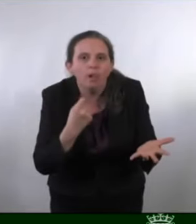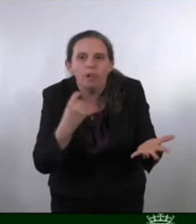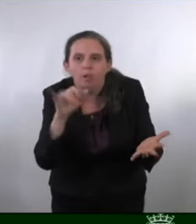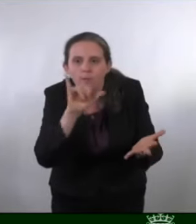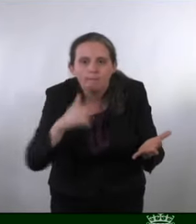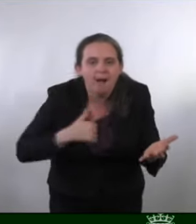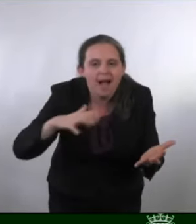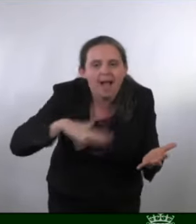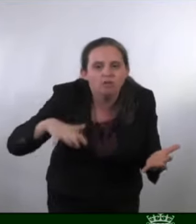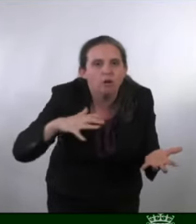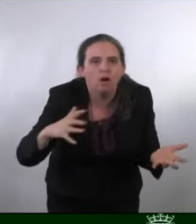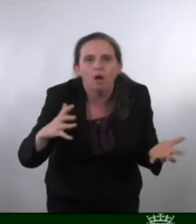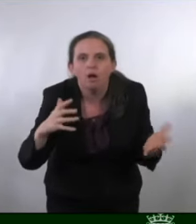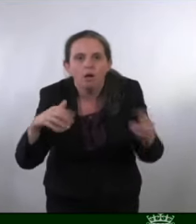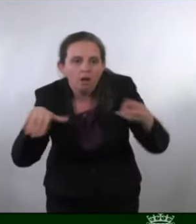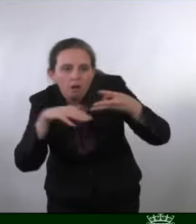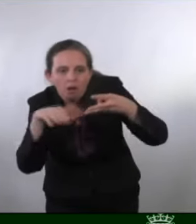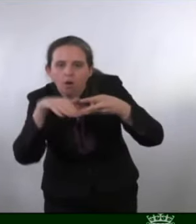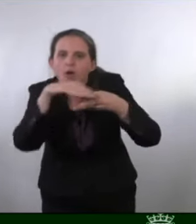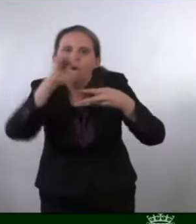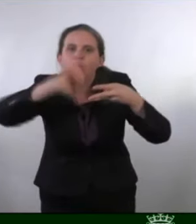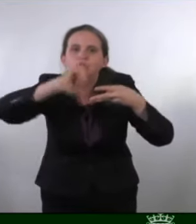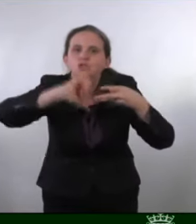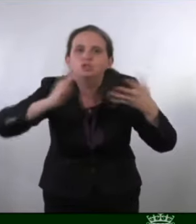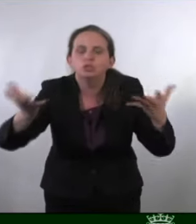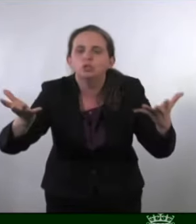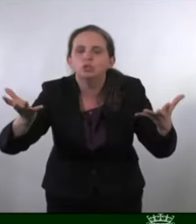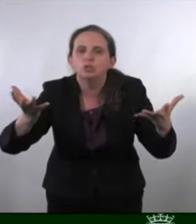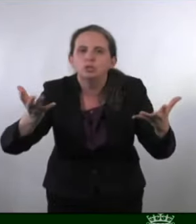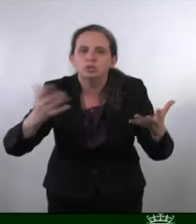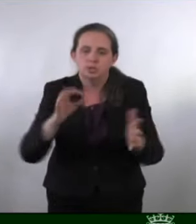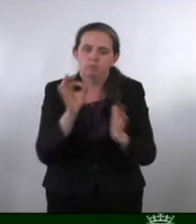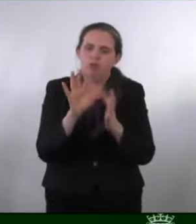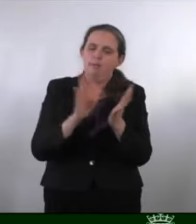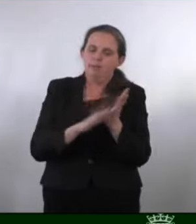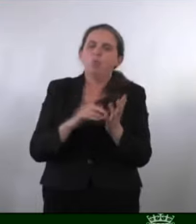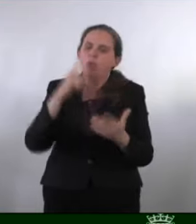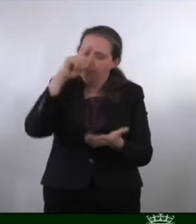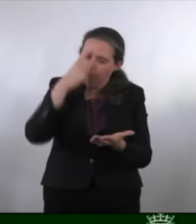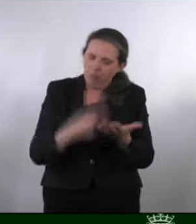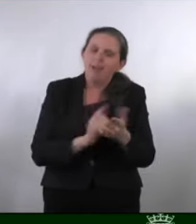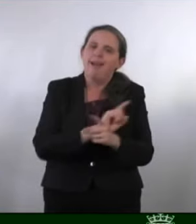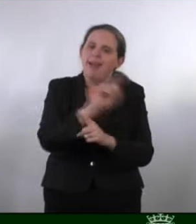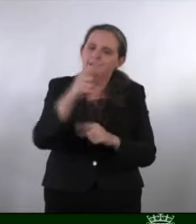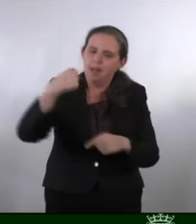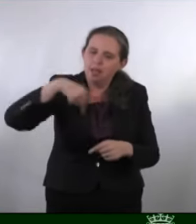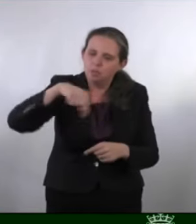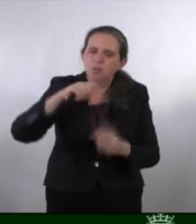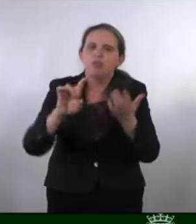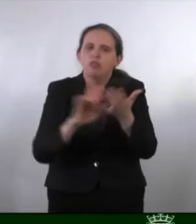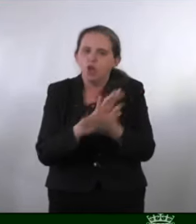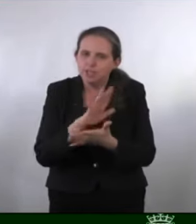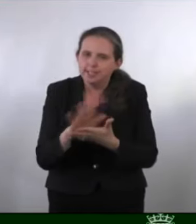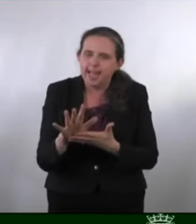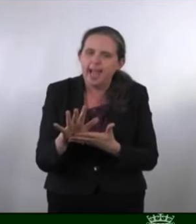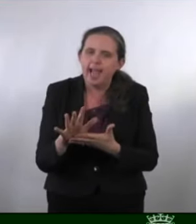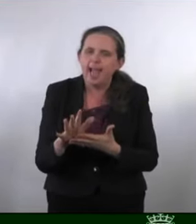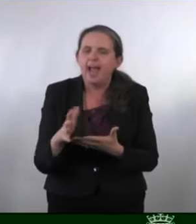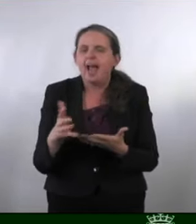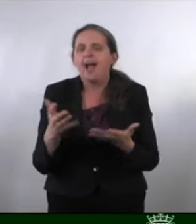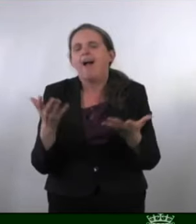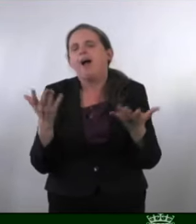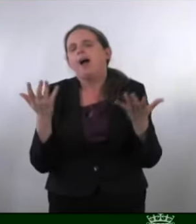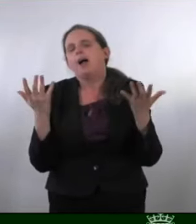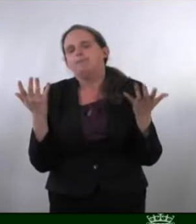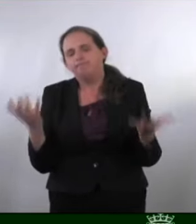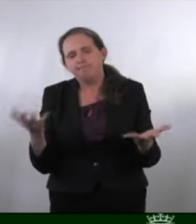they asked me. The Prime Minister says it will be decided later this week, possibly Thursday. I just can't emphasise how important it is